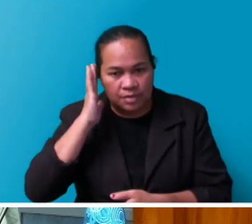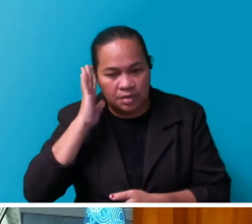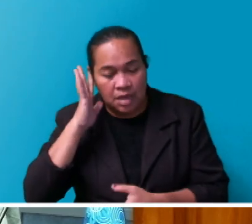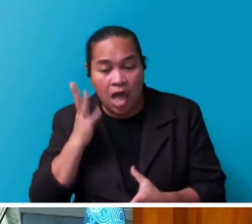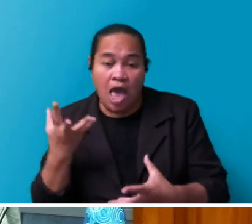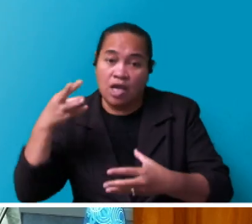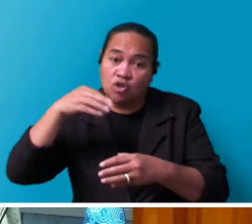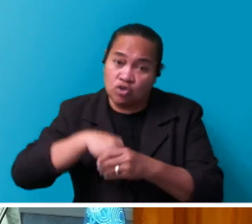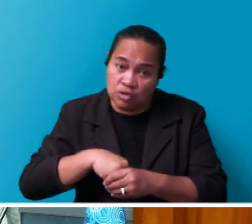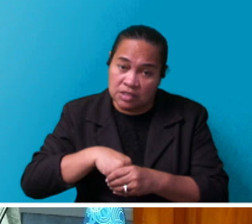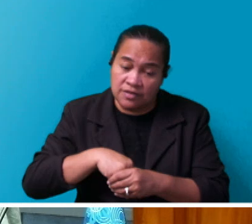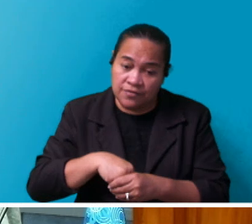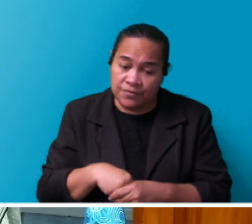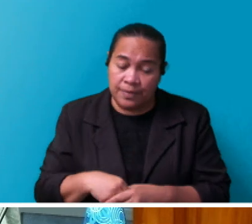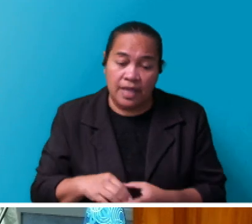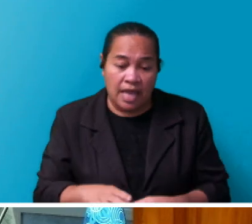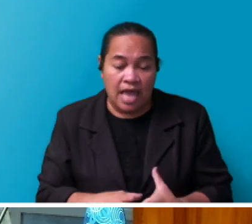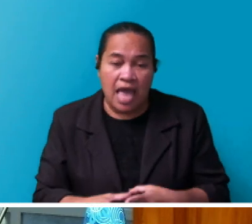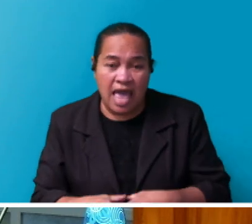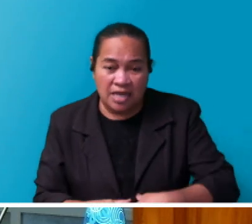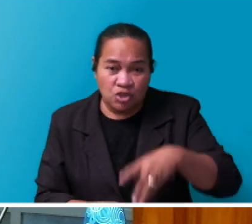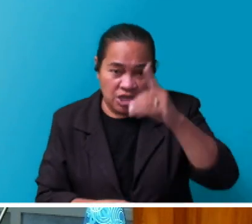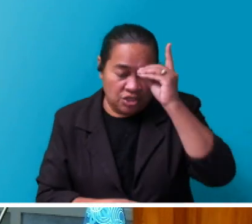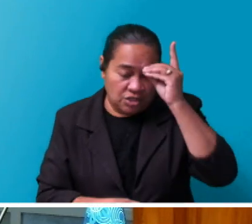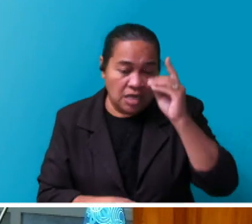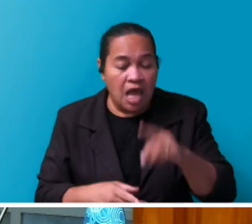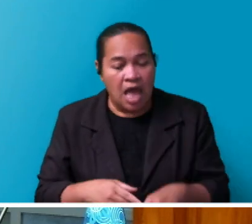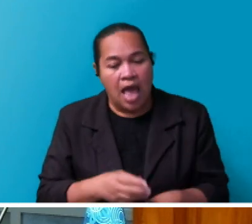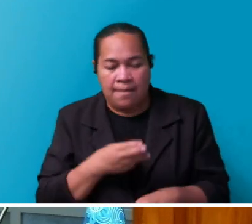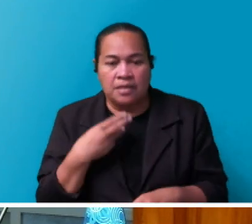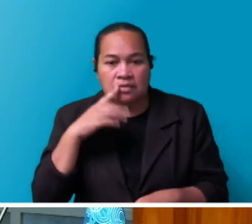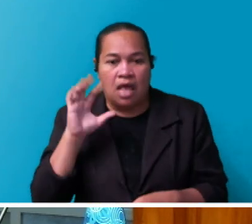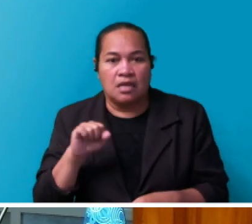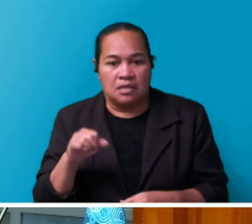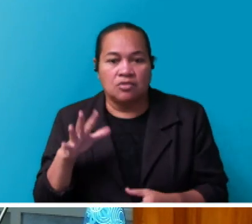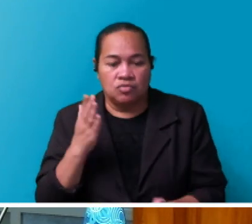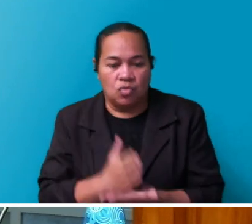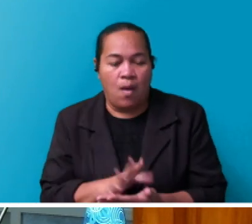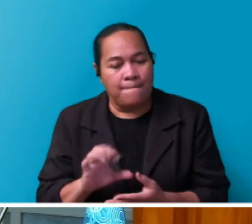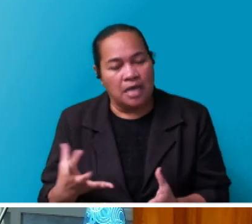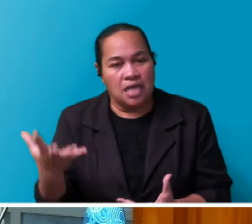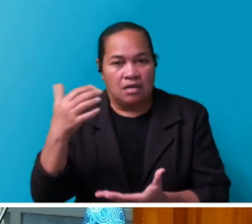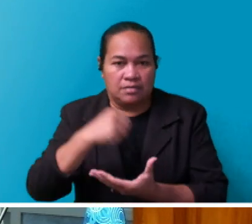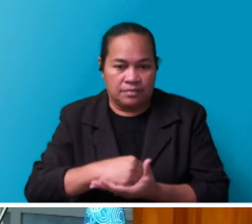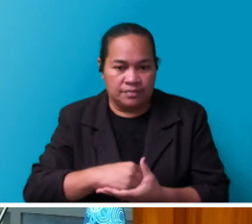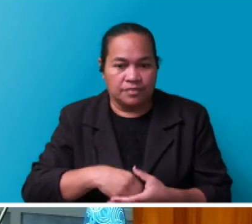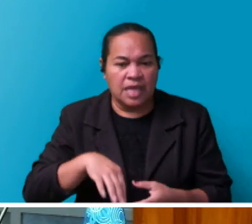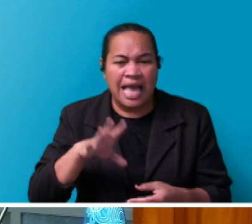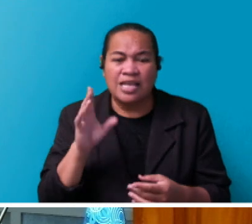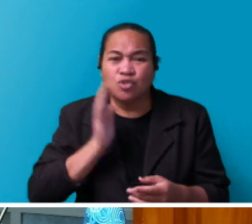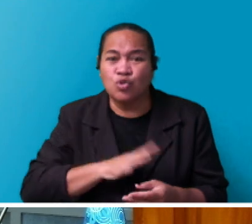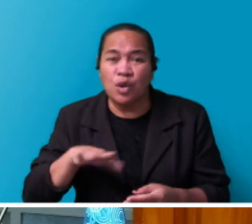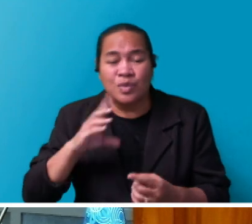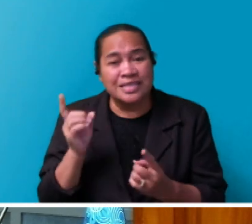education. The ministers reaffirmed their commitment to inclusive education and children with special